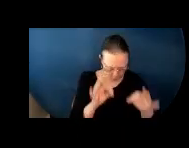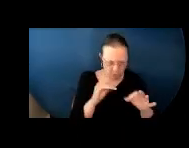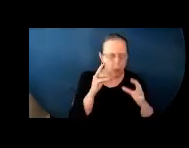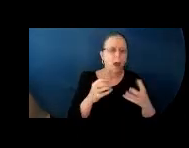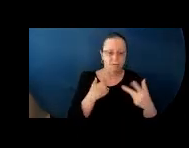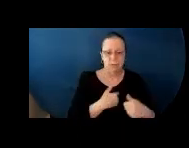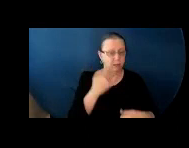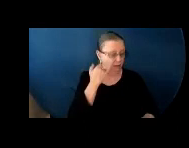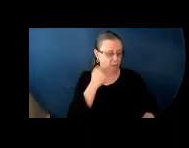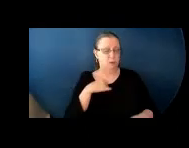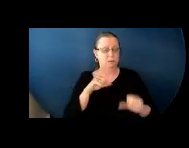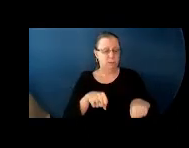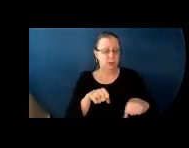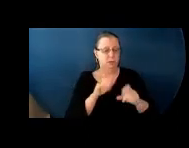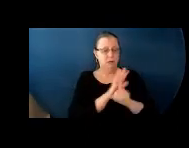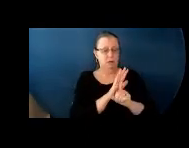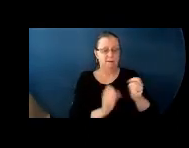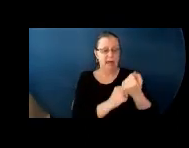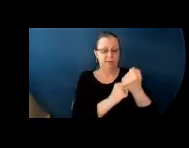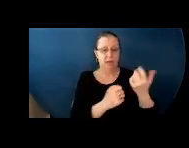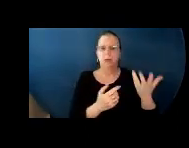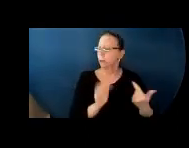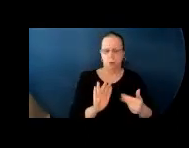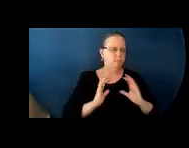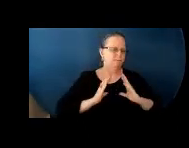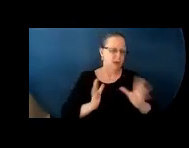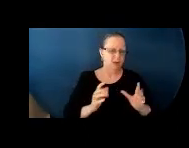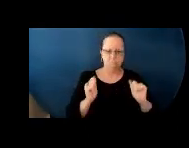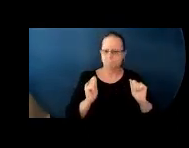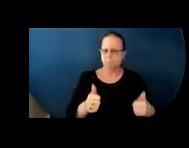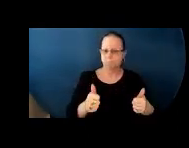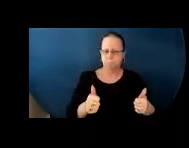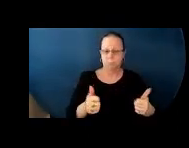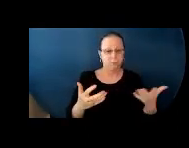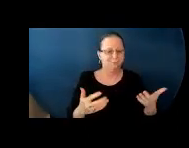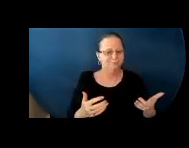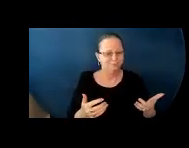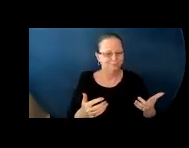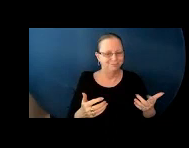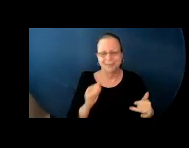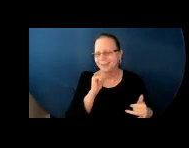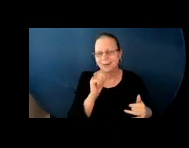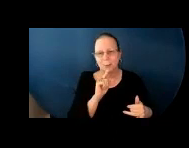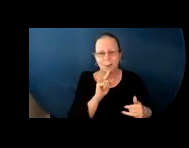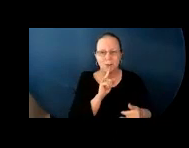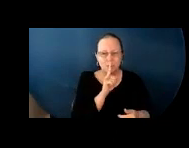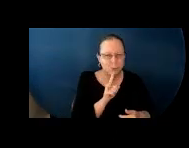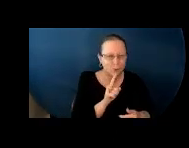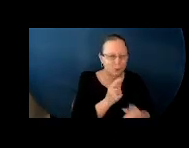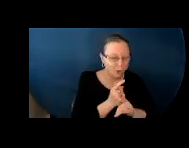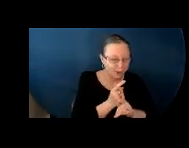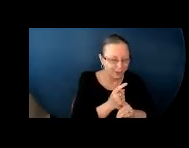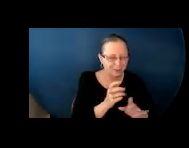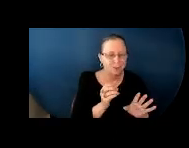can self-advocate, well, then you're good to go. And that's not really true, right? So